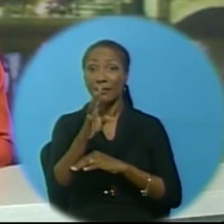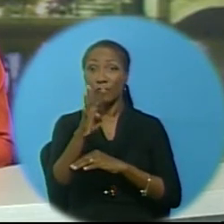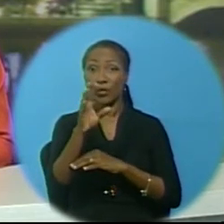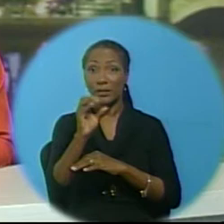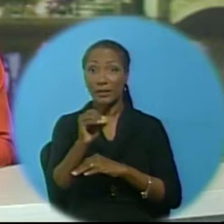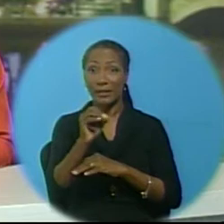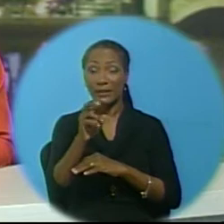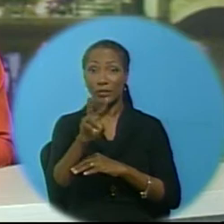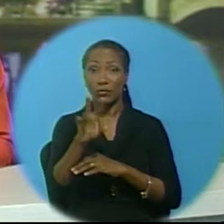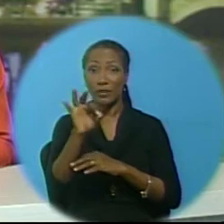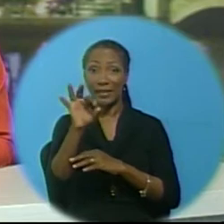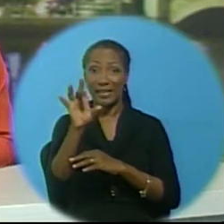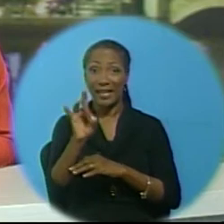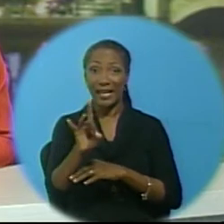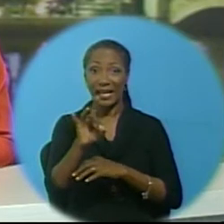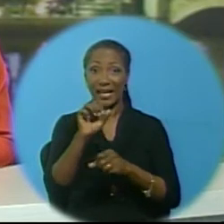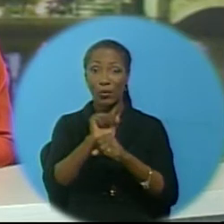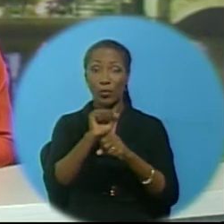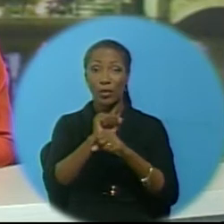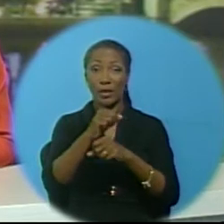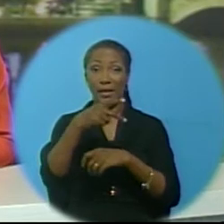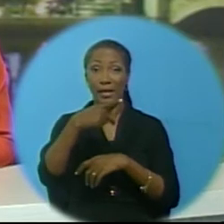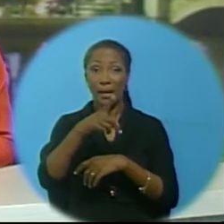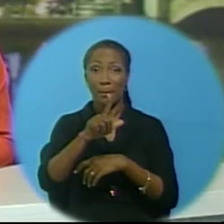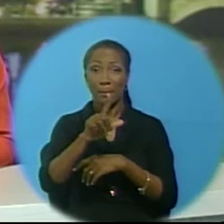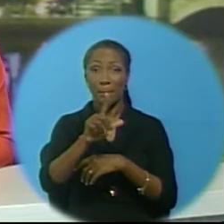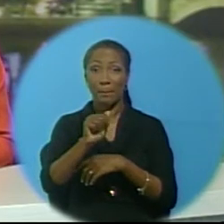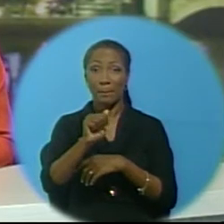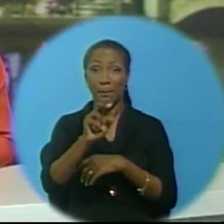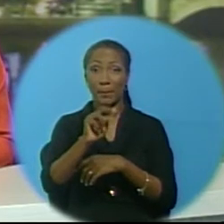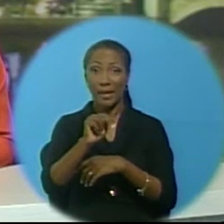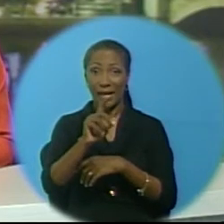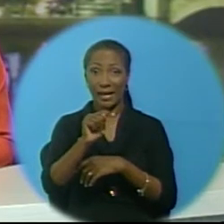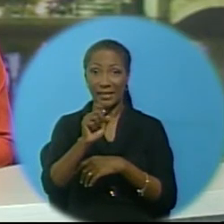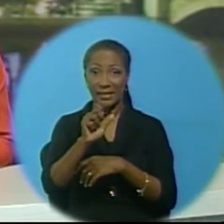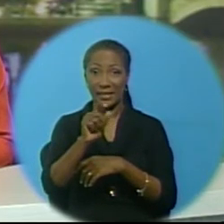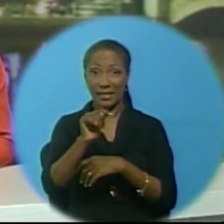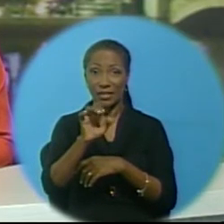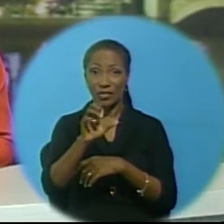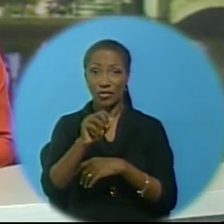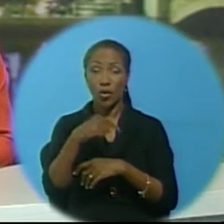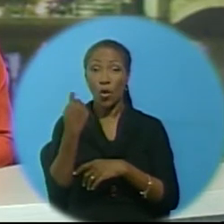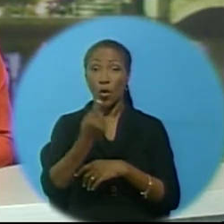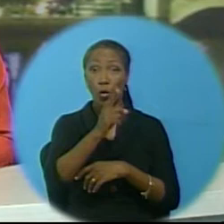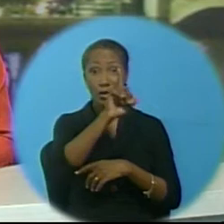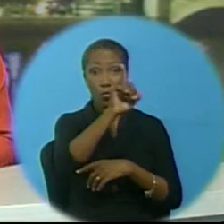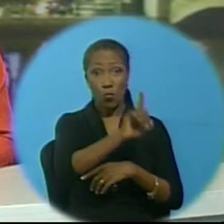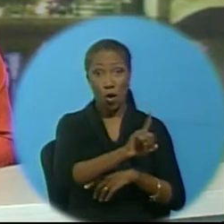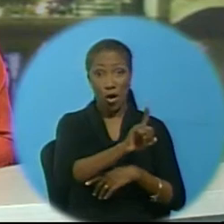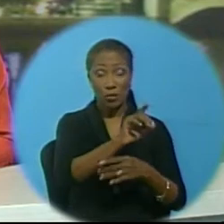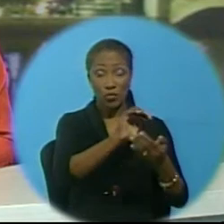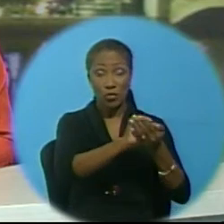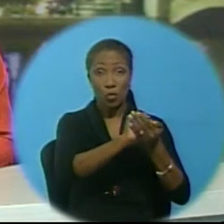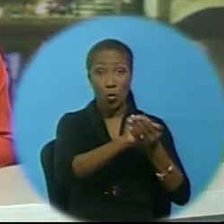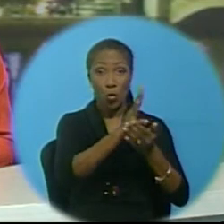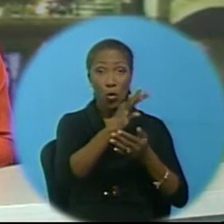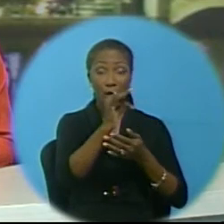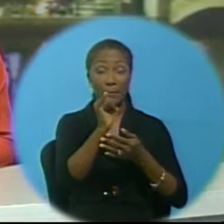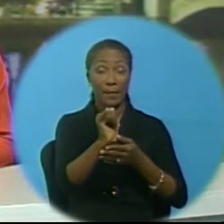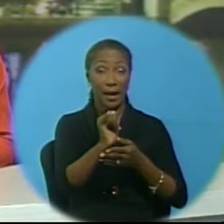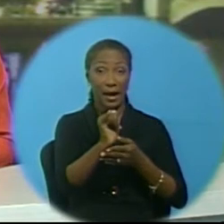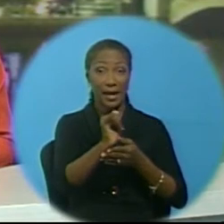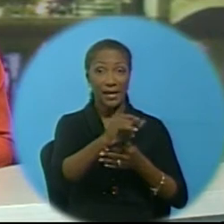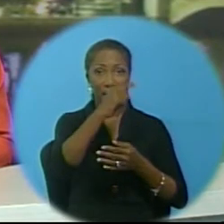298 functioning plantations, with only one, Ellis Castle, being owned by a black man. That number increased to 2